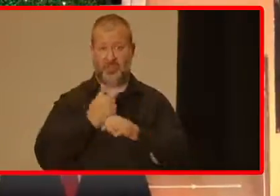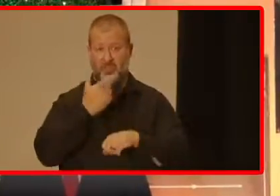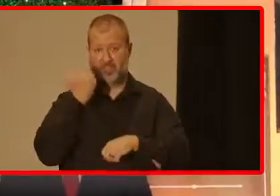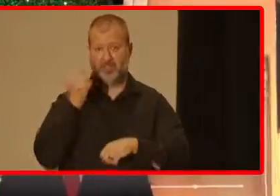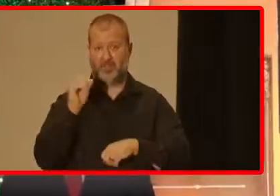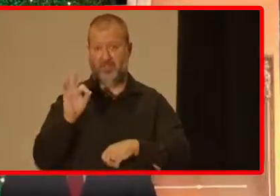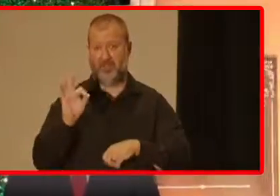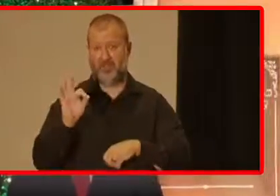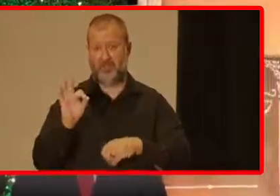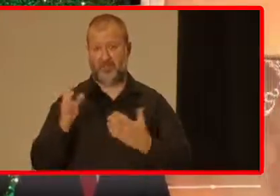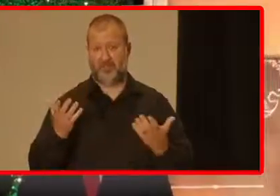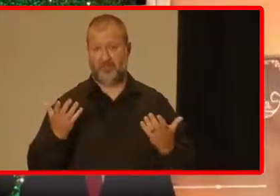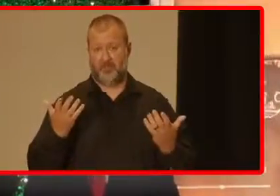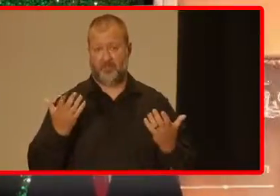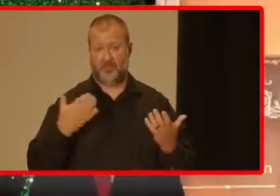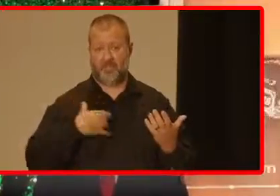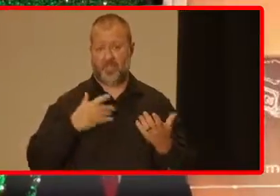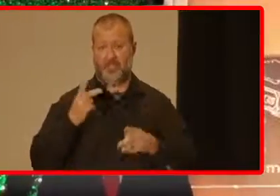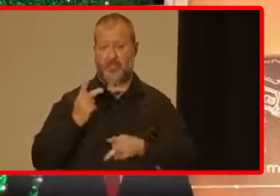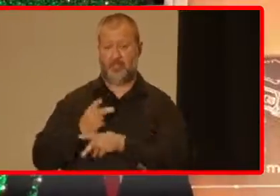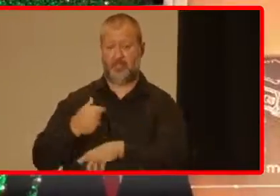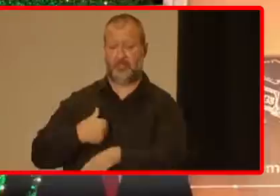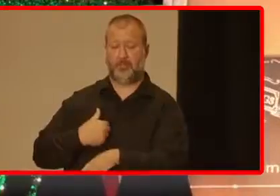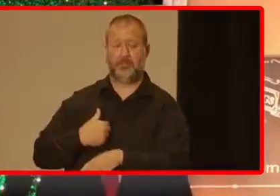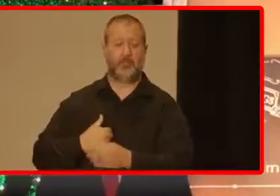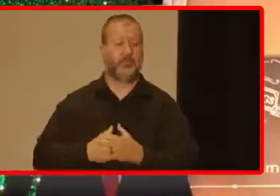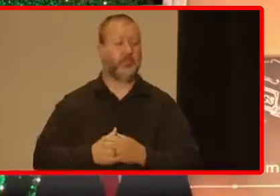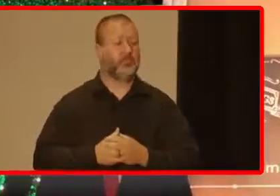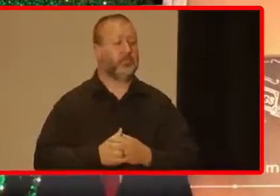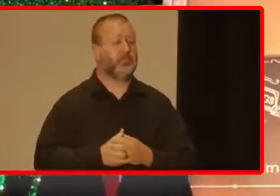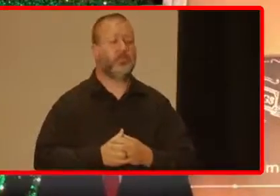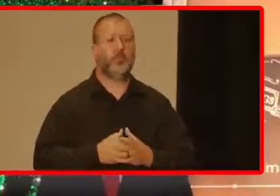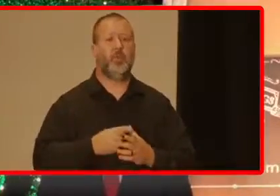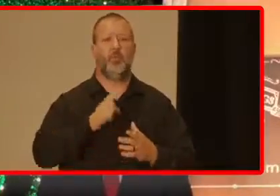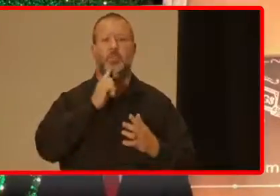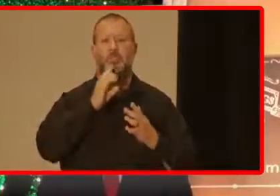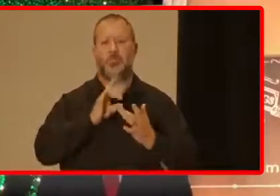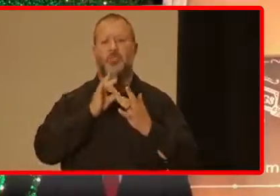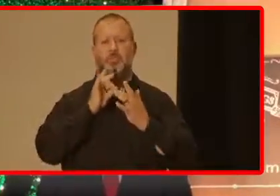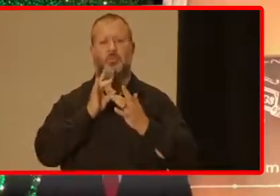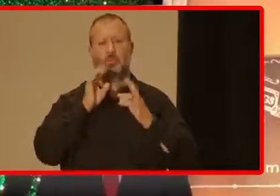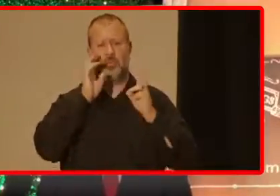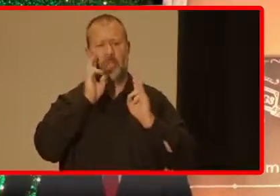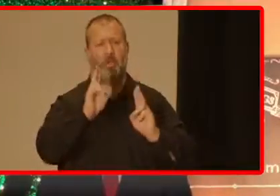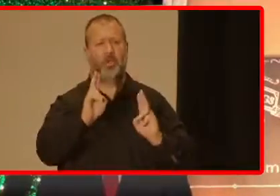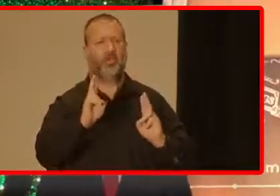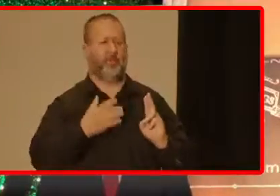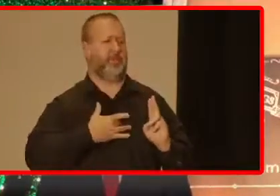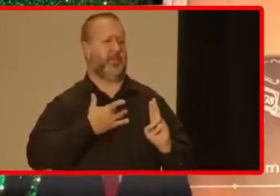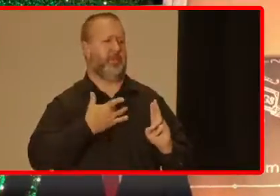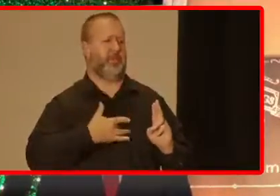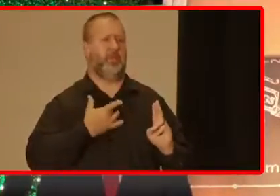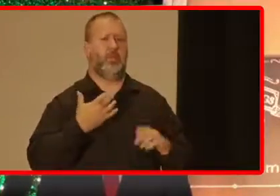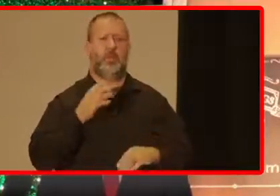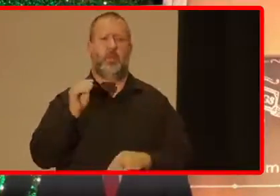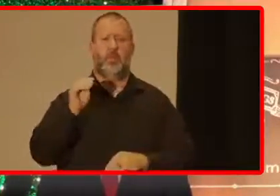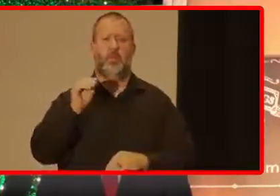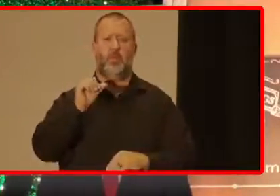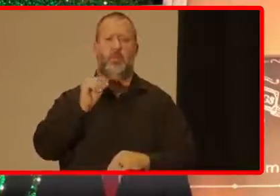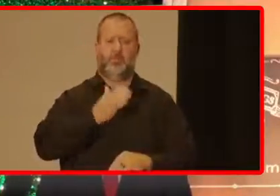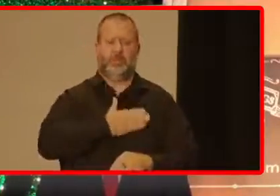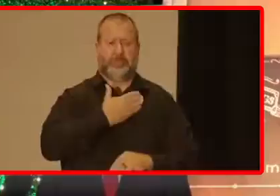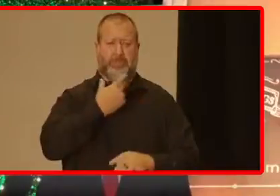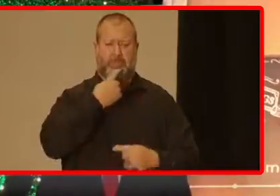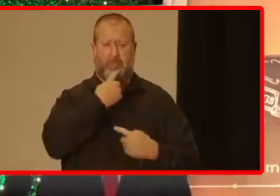of my caregiving. And it makes it especially an honor. And, you know, and don't please don't